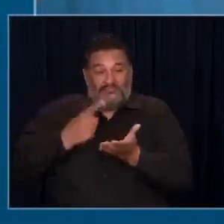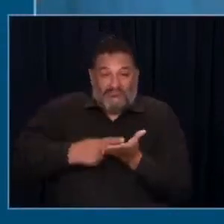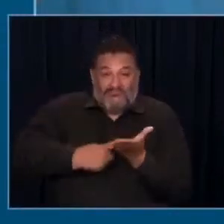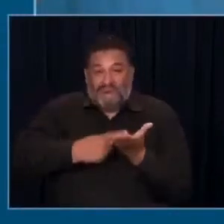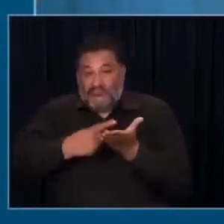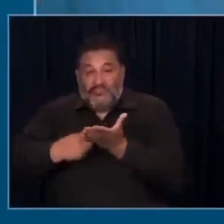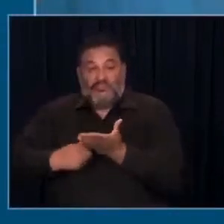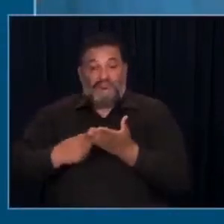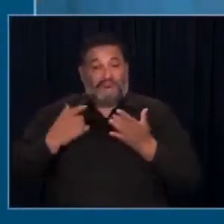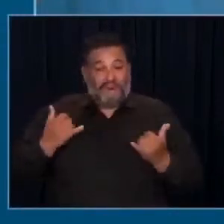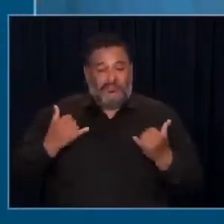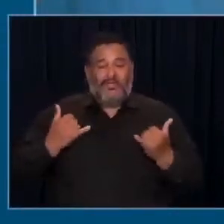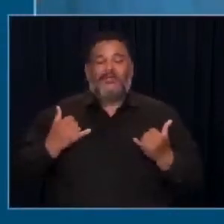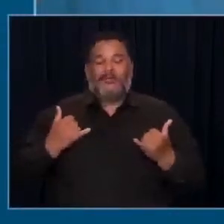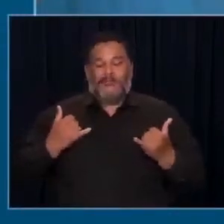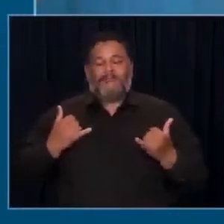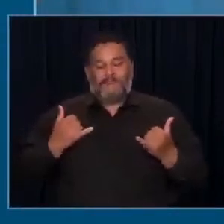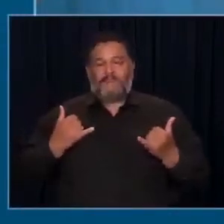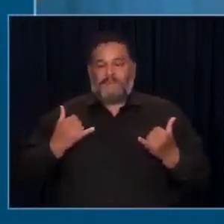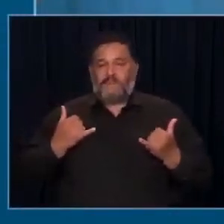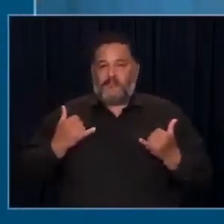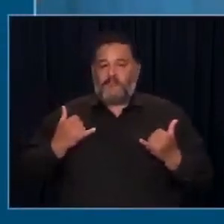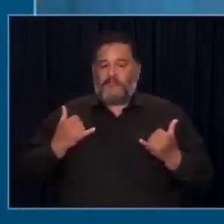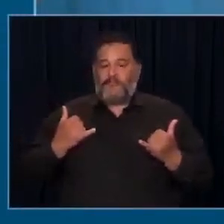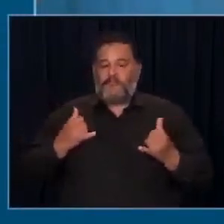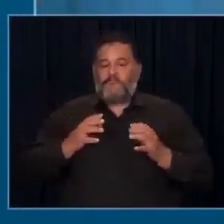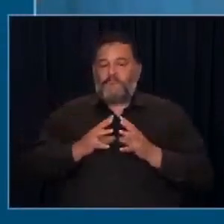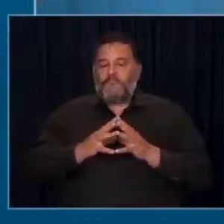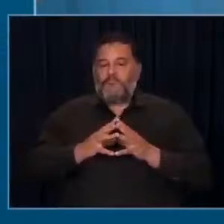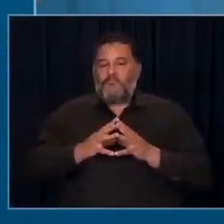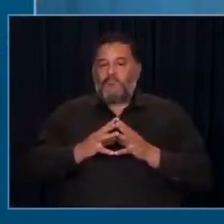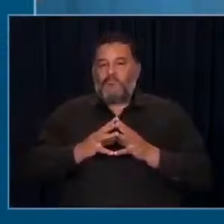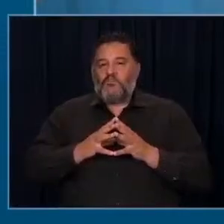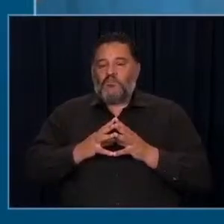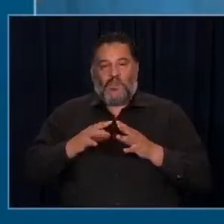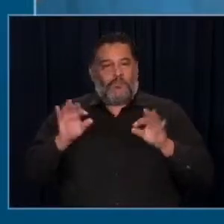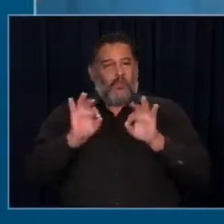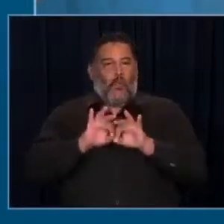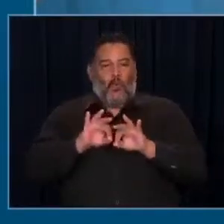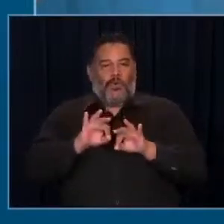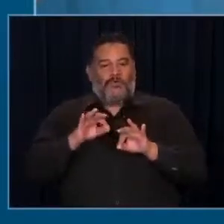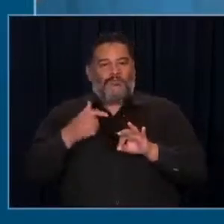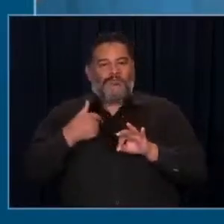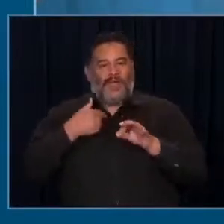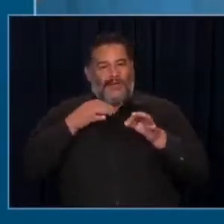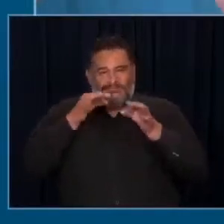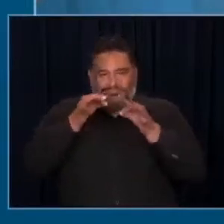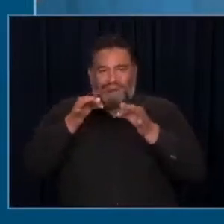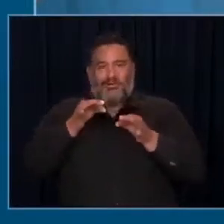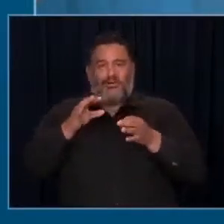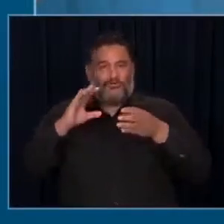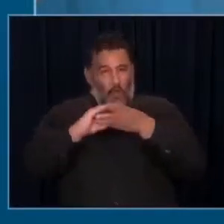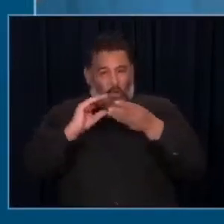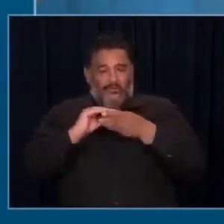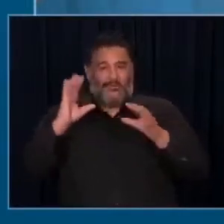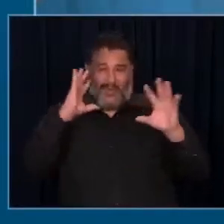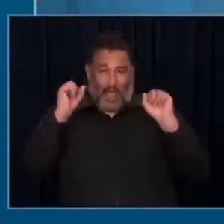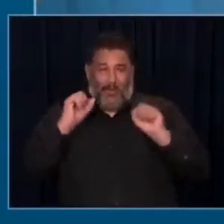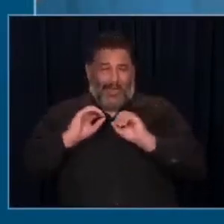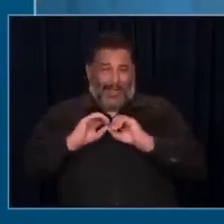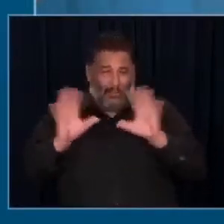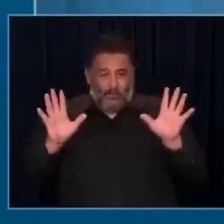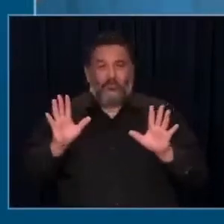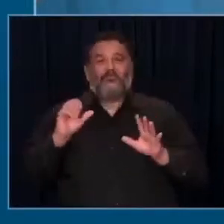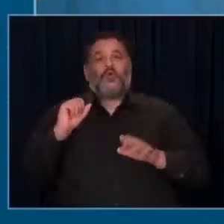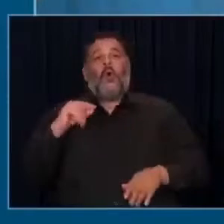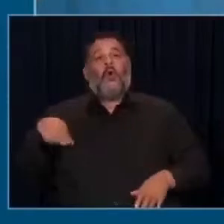over, that I talk to you loud and clear and actually so that people